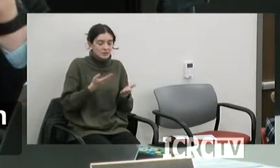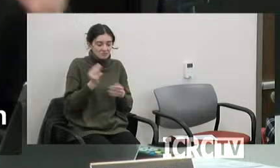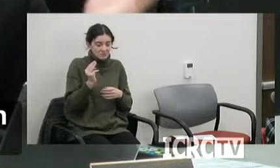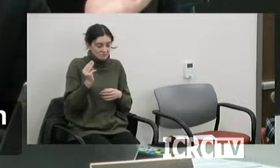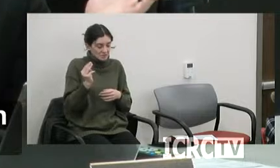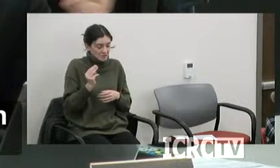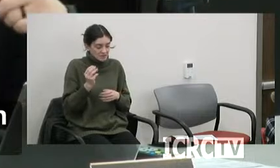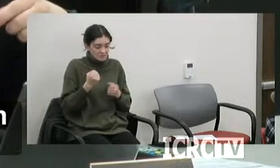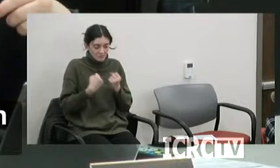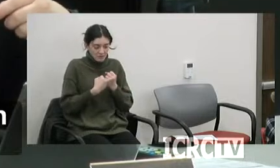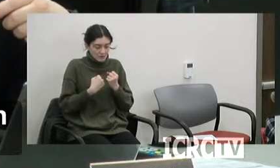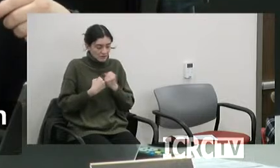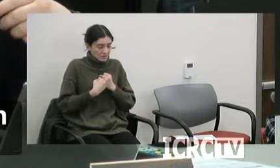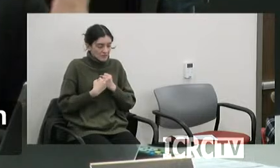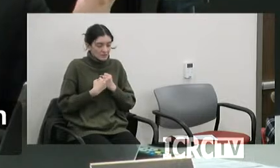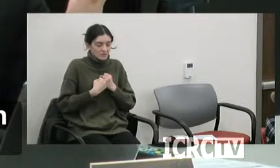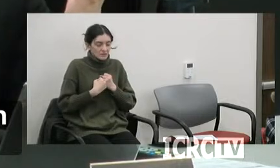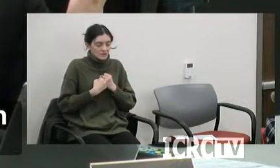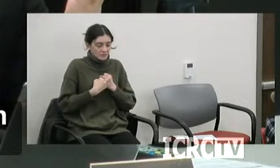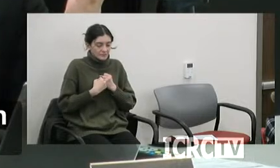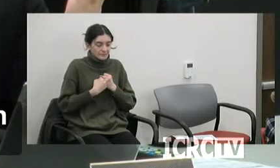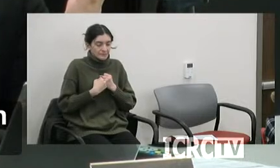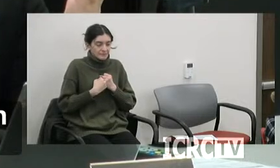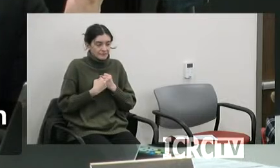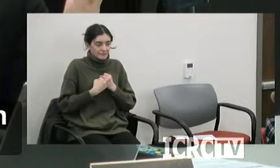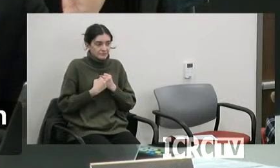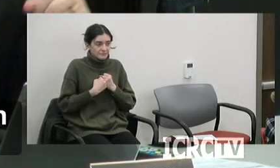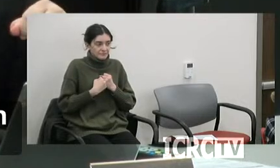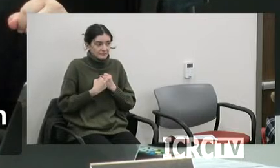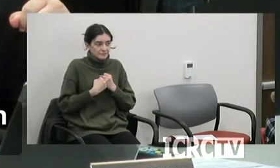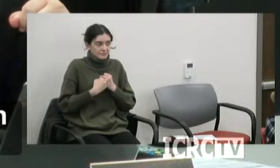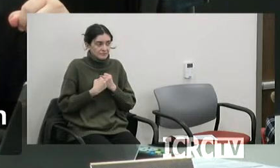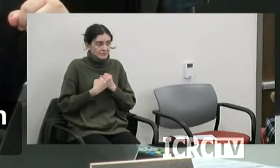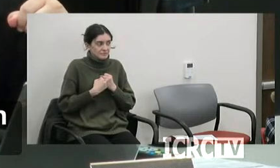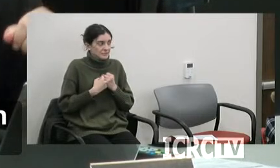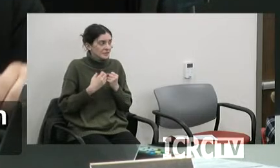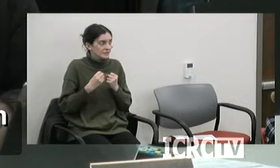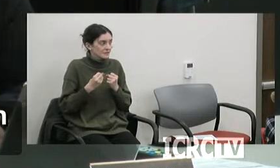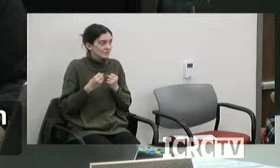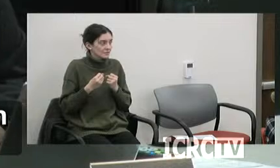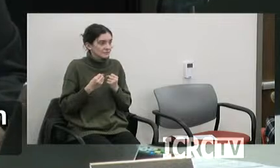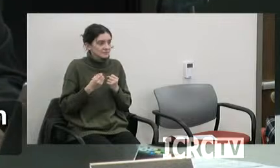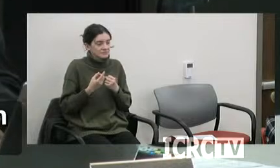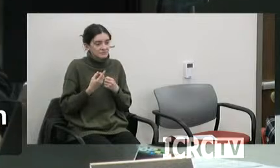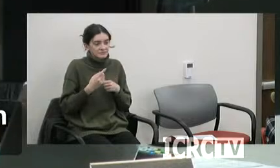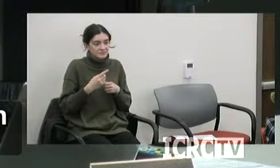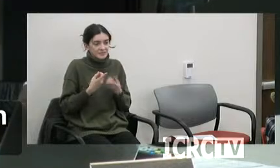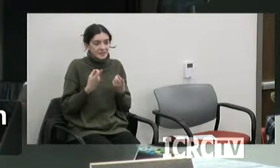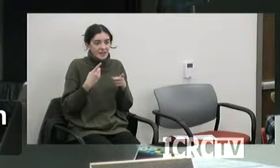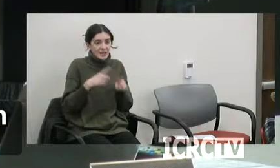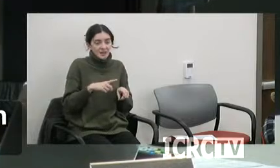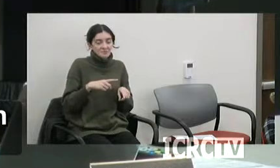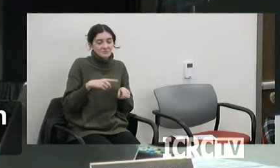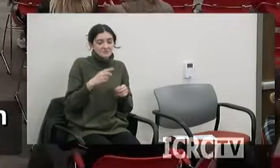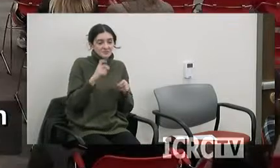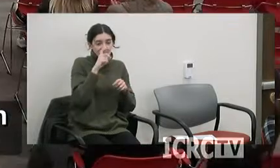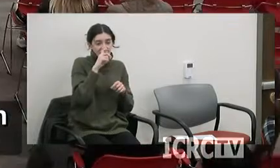Milford, and once an eagle, always an eagle. So thank you all.